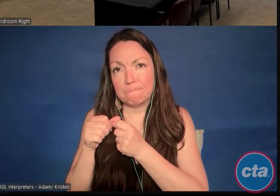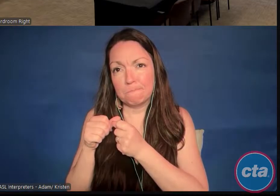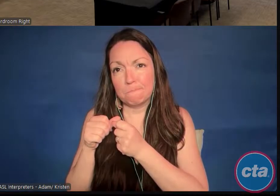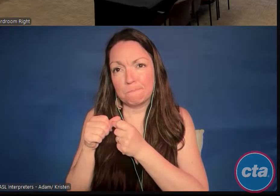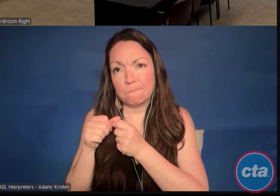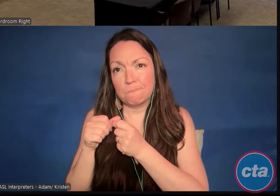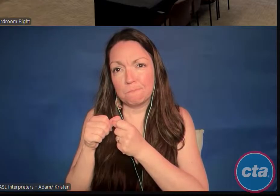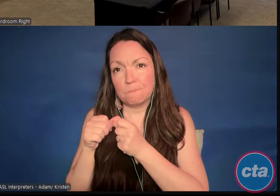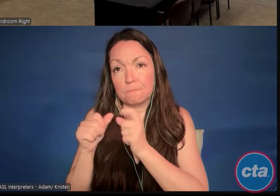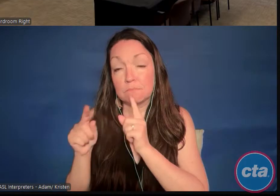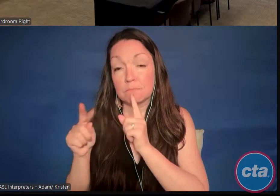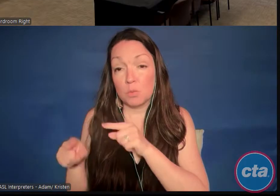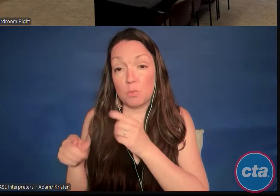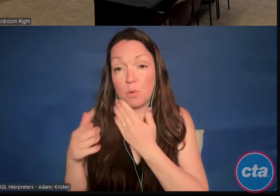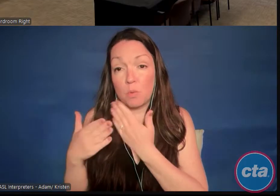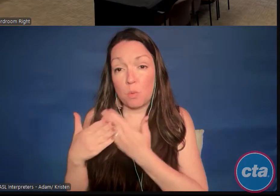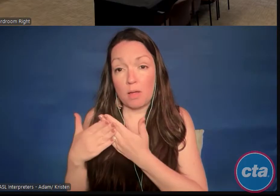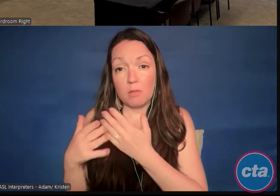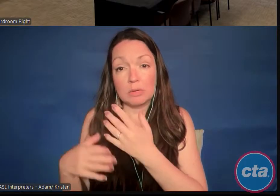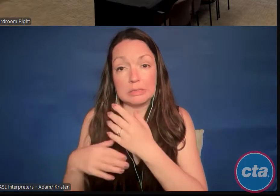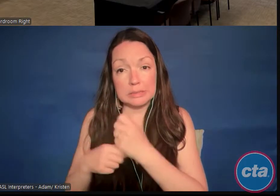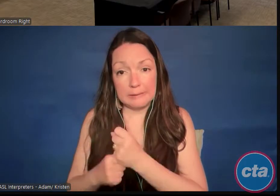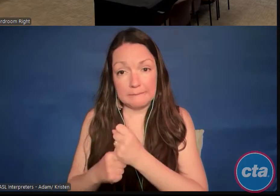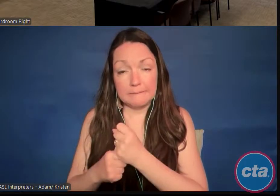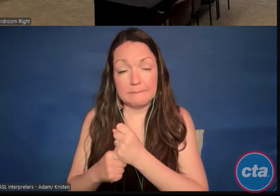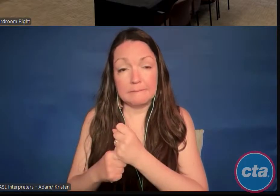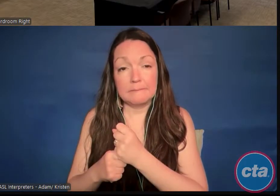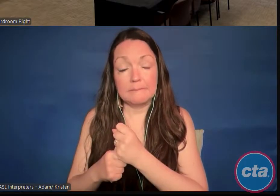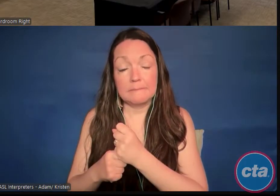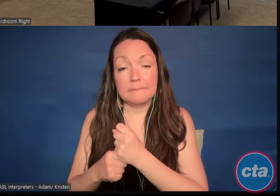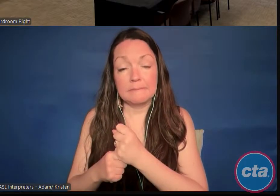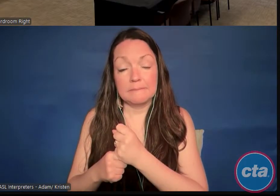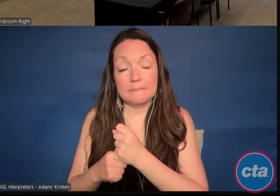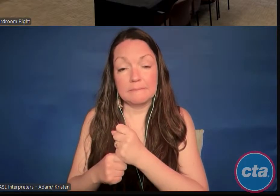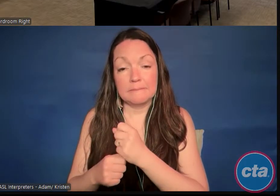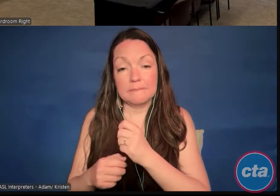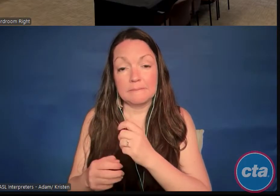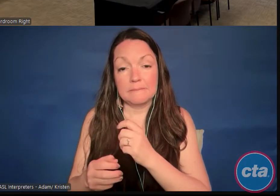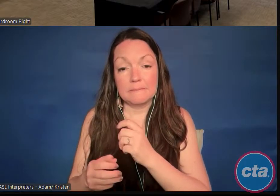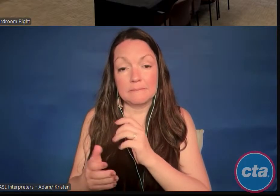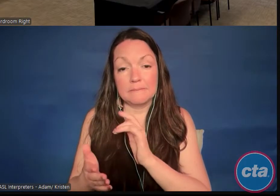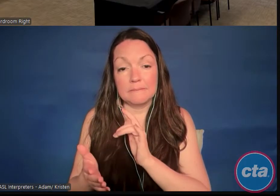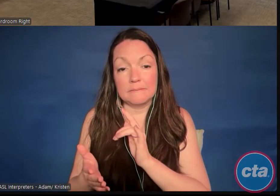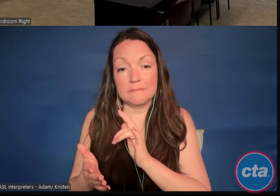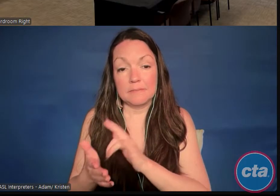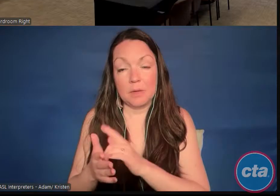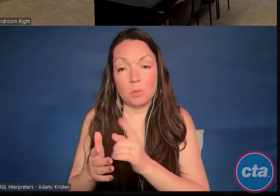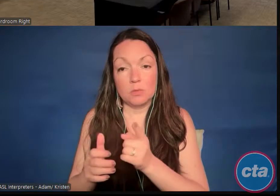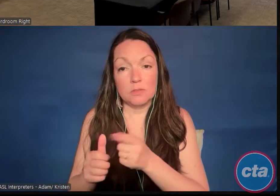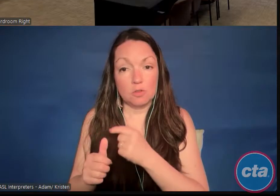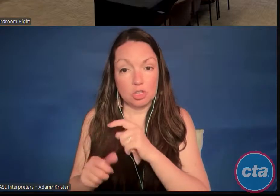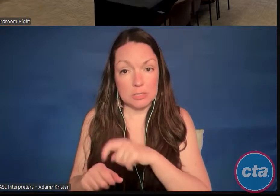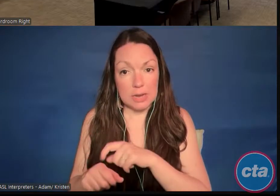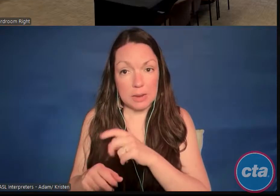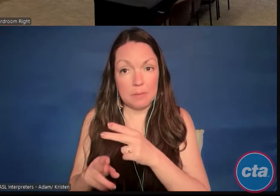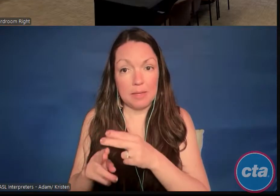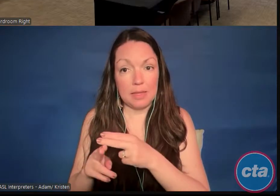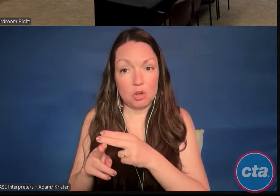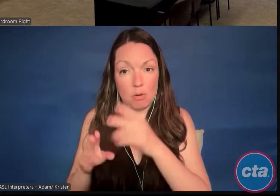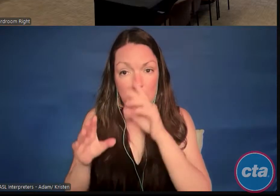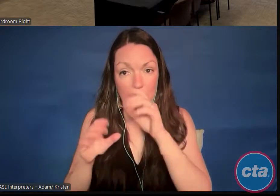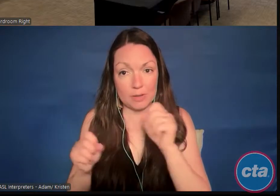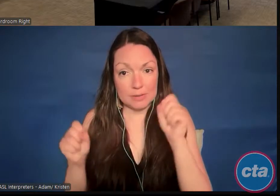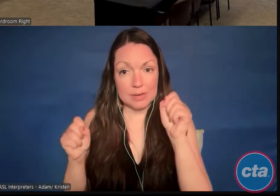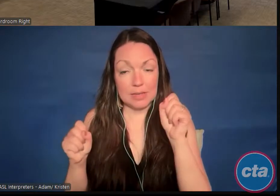the report was well received. I think that was the first meeting or a report where the interim president